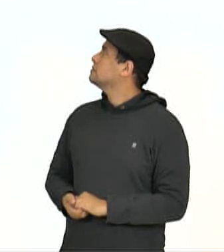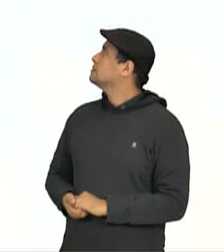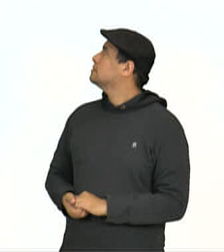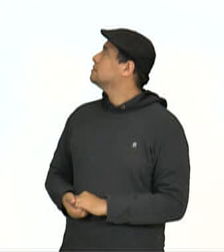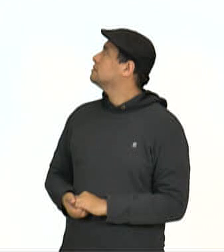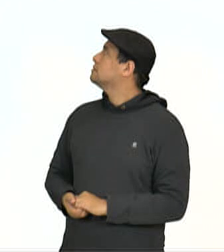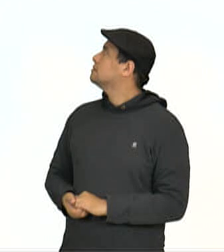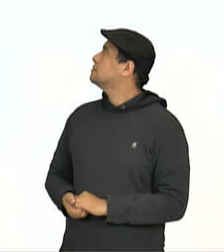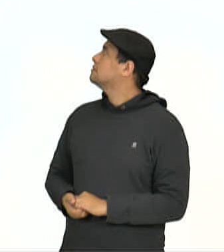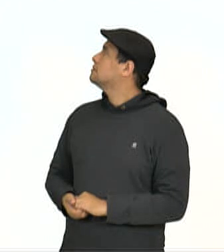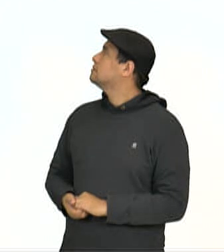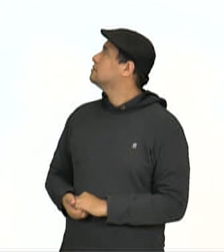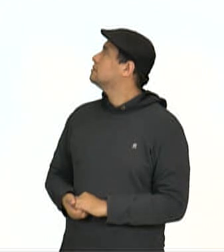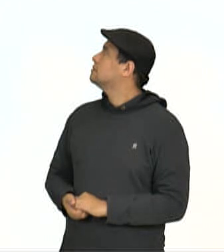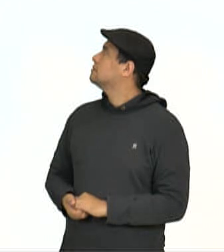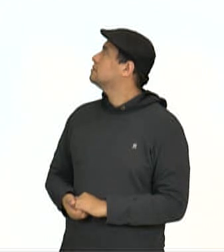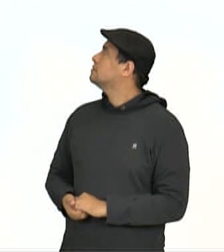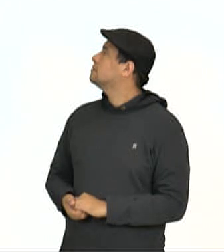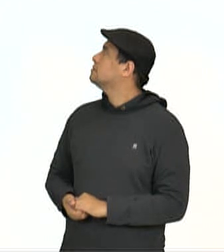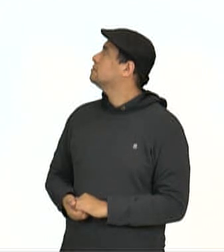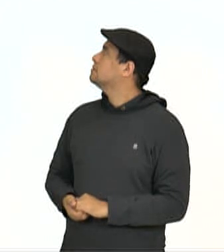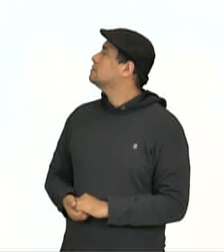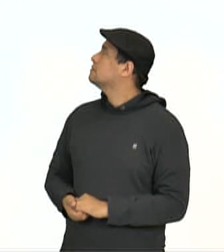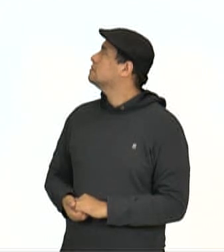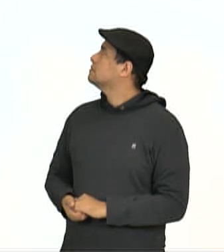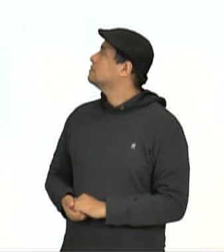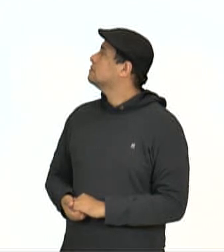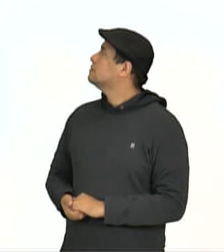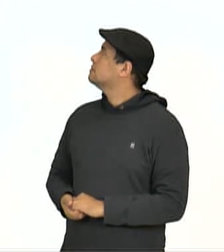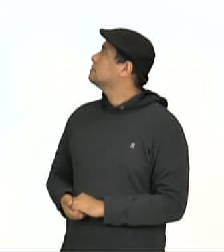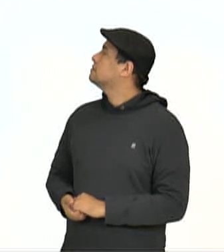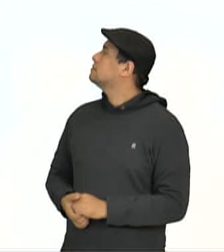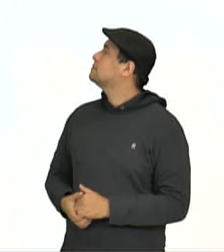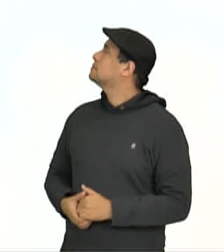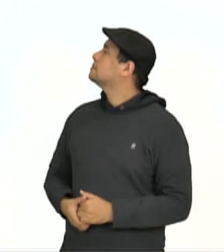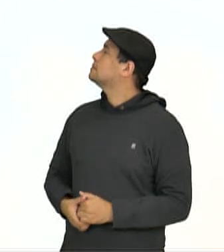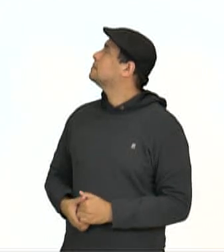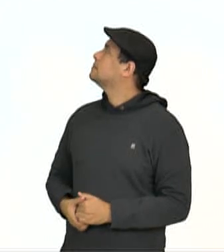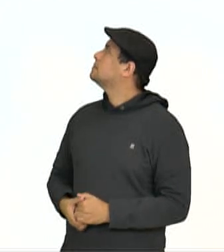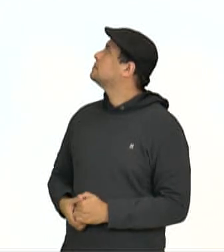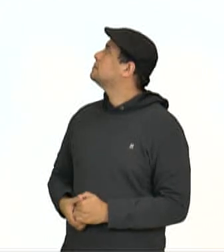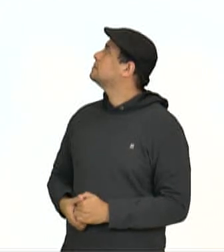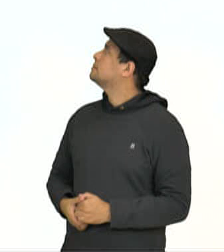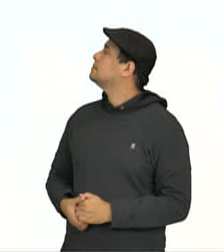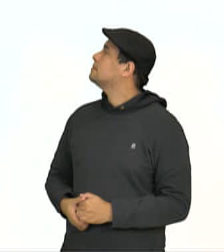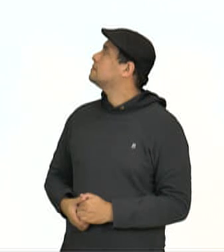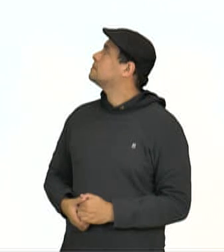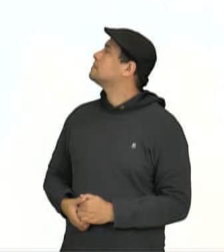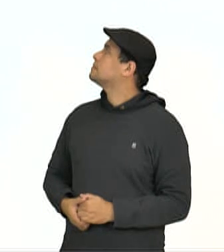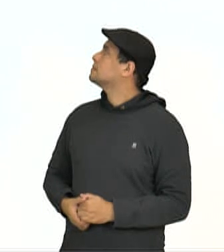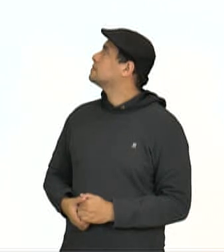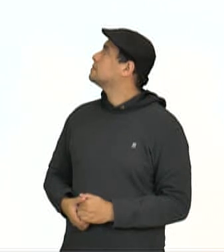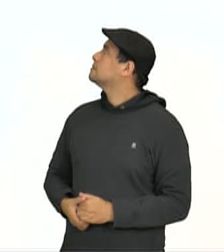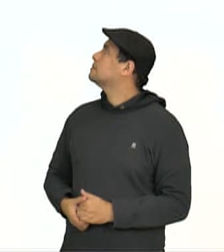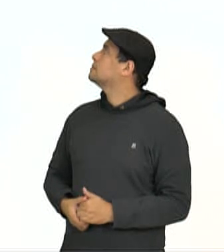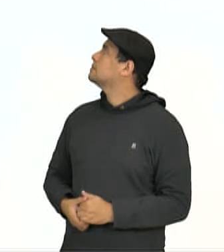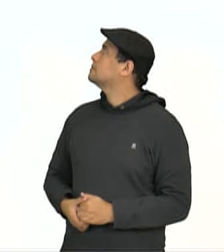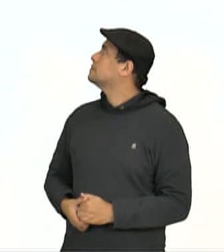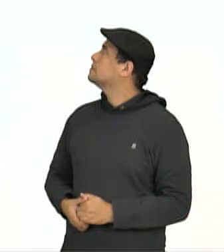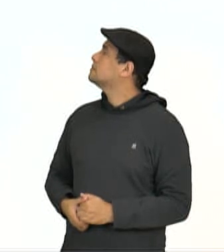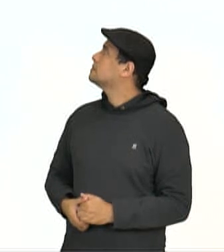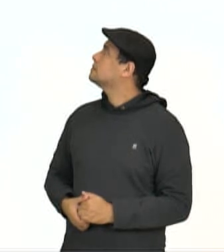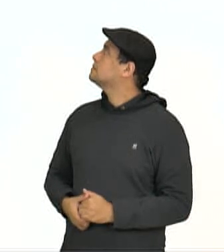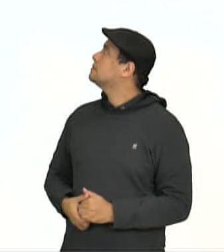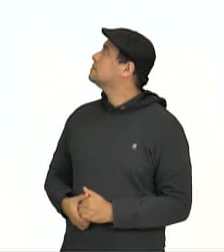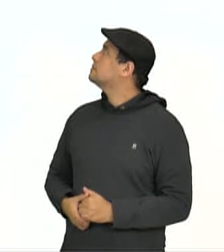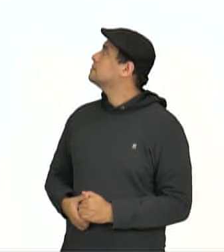satisfied with my job. I can remember my father saying when I was in college, you must get a job that you will be able